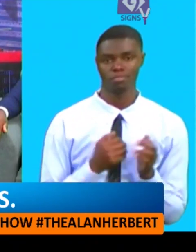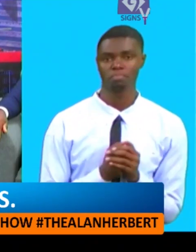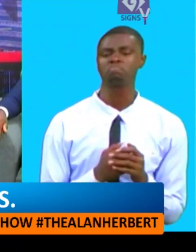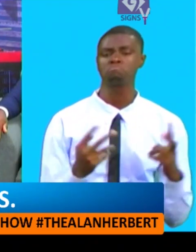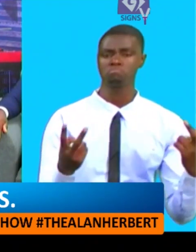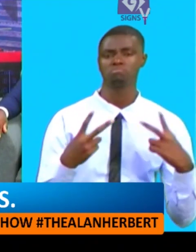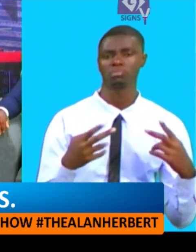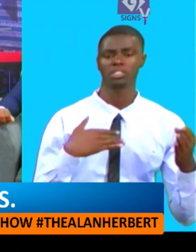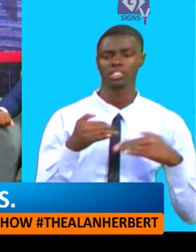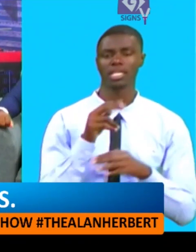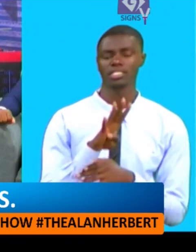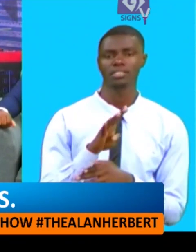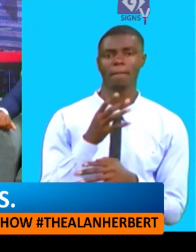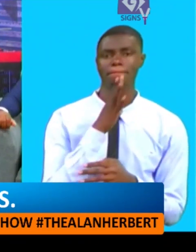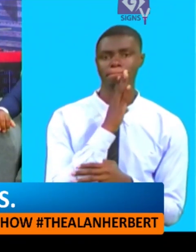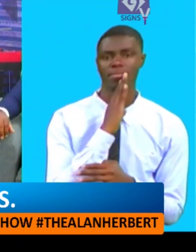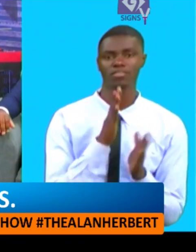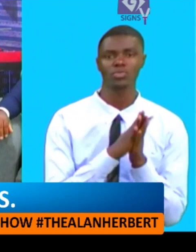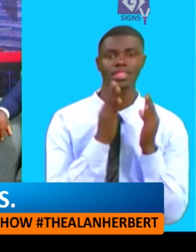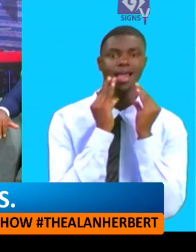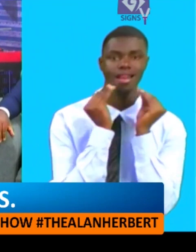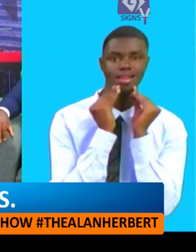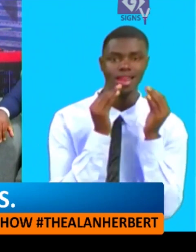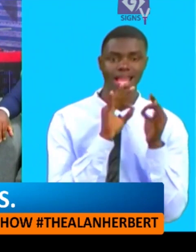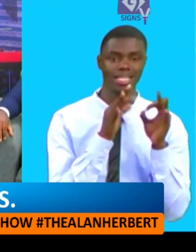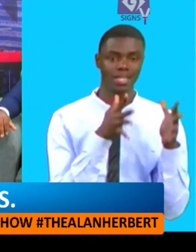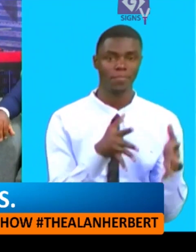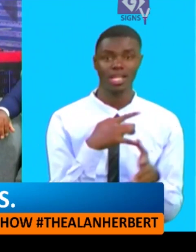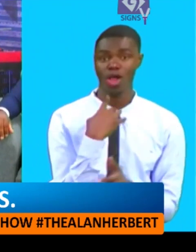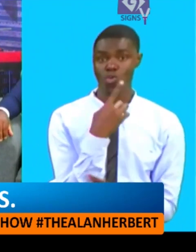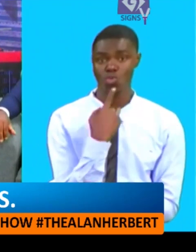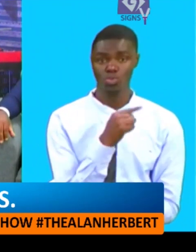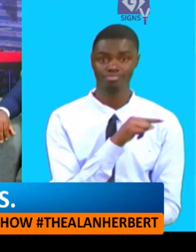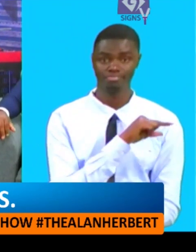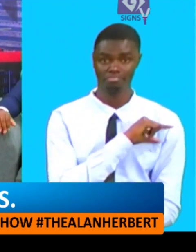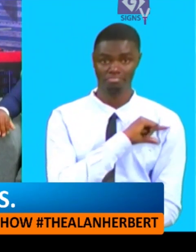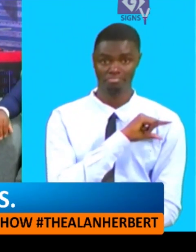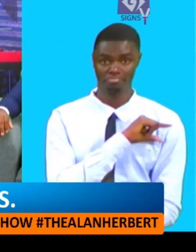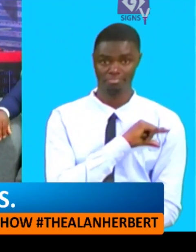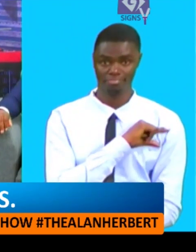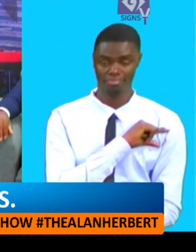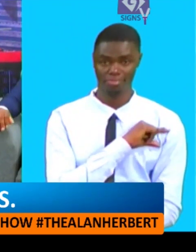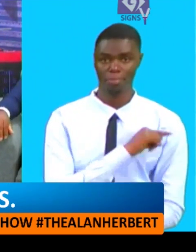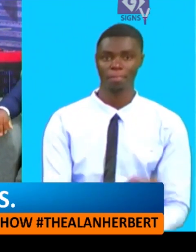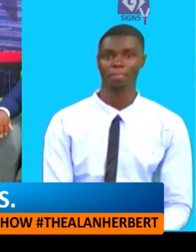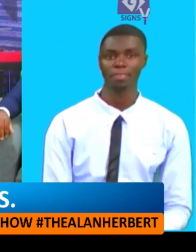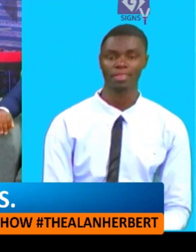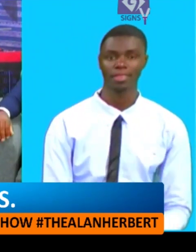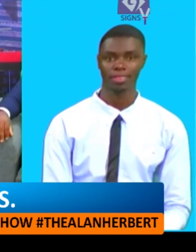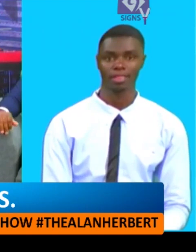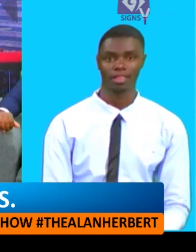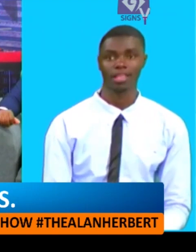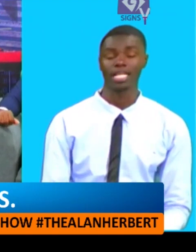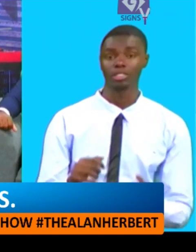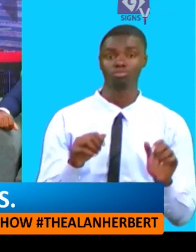Break. We're still watching Science Breakfast with me, Alan Herbert, and sign language interpreter right now is Gideon Miner. We